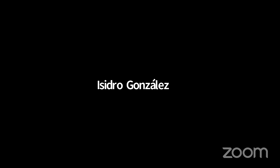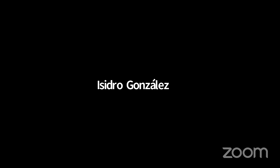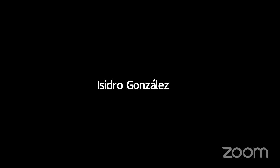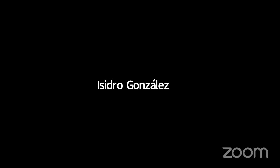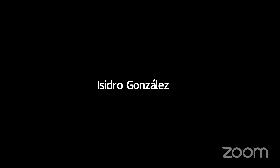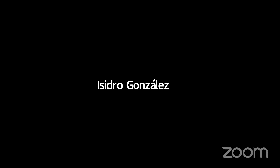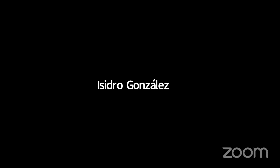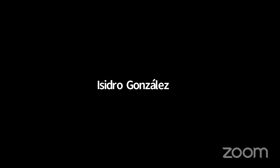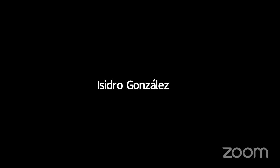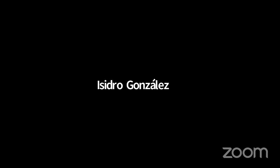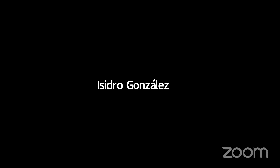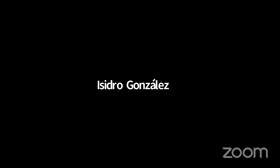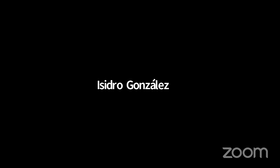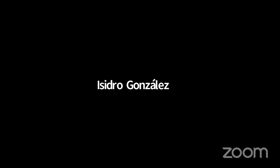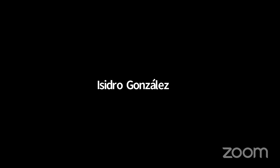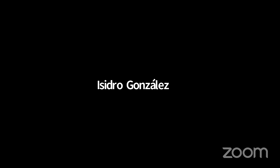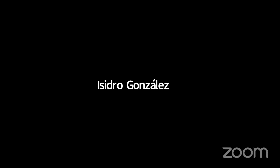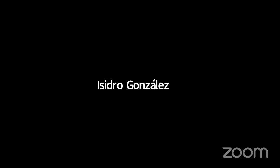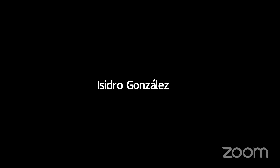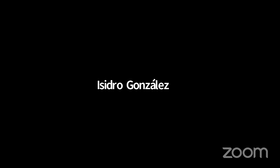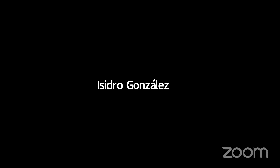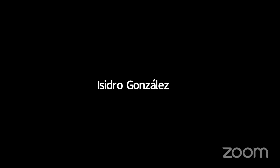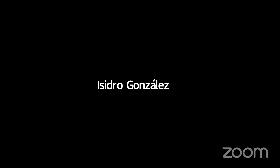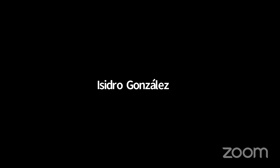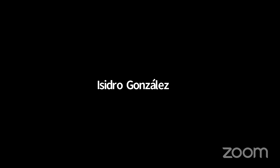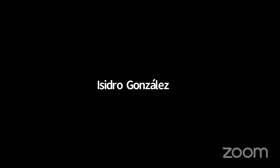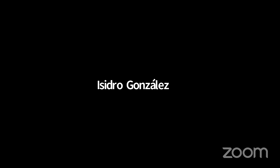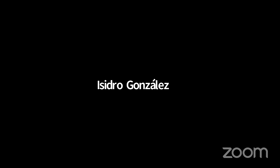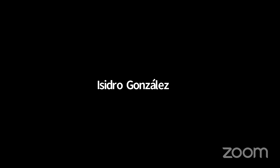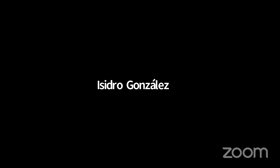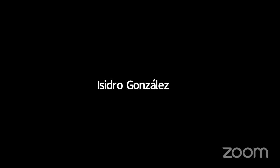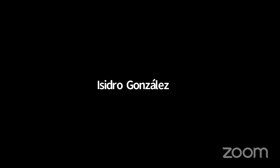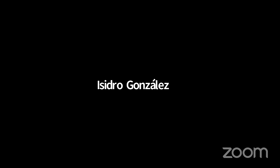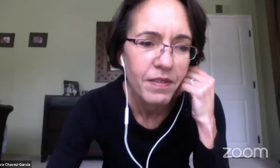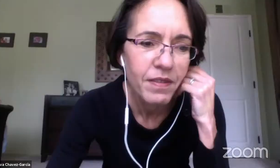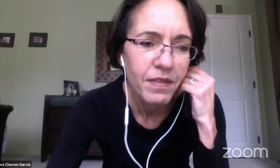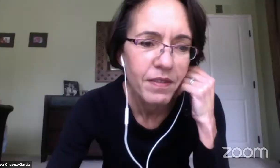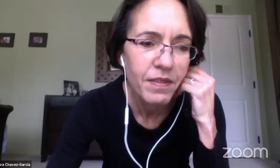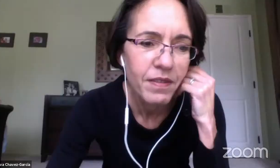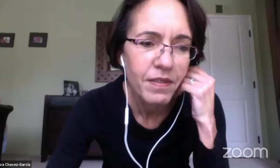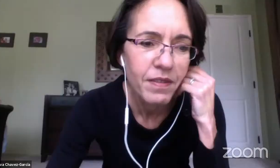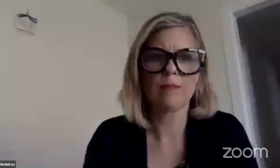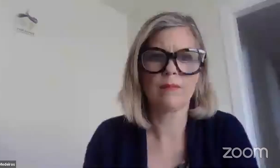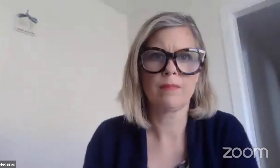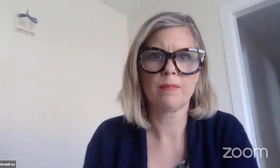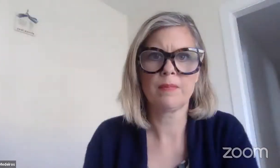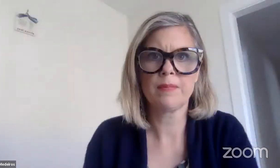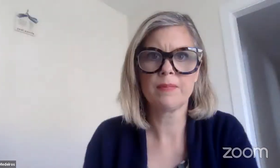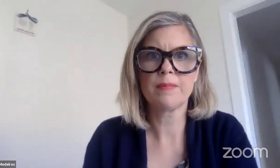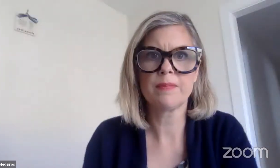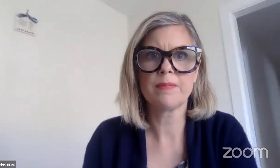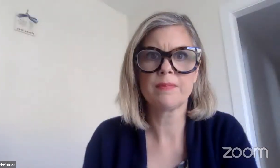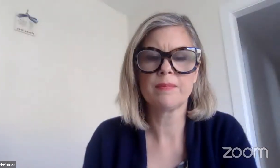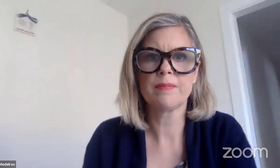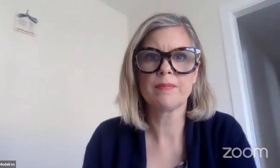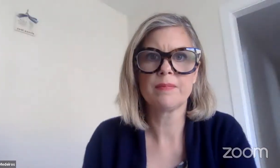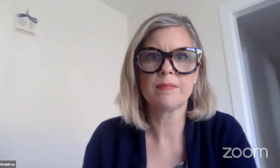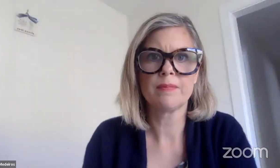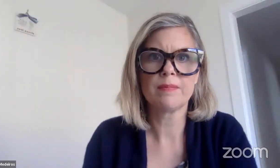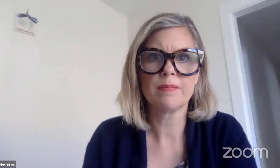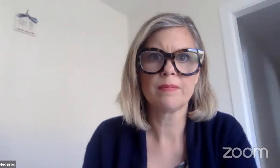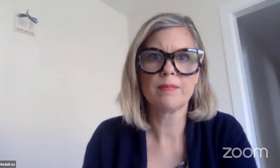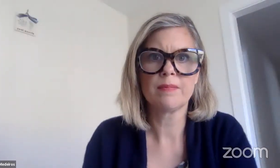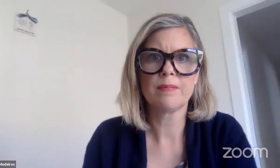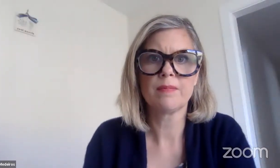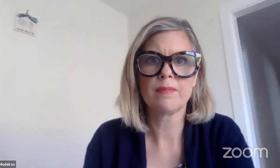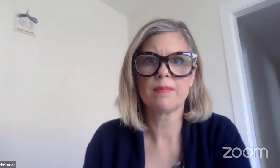very much oh and i want to let you know i talked to lucy she was you were right she was very happy to be sort of let off the hook she was just really overwhelmed oh